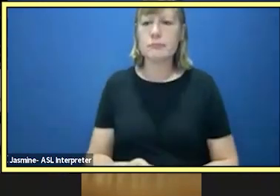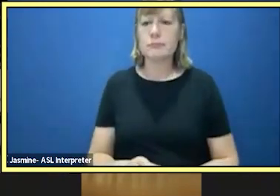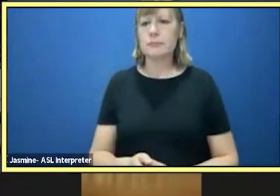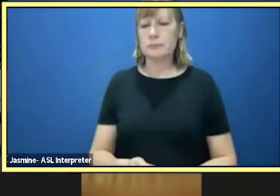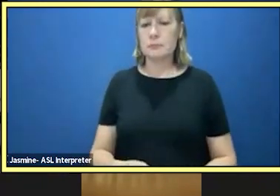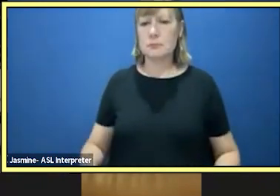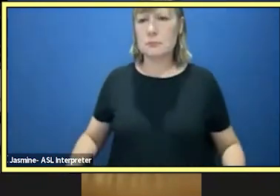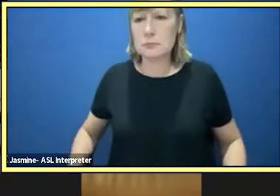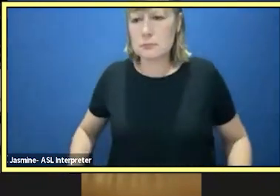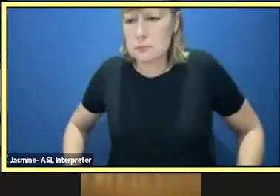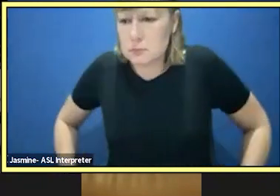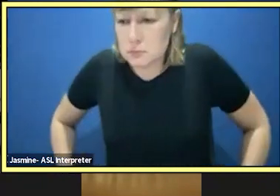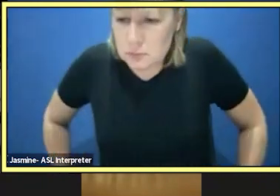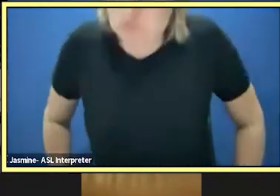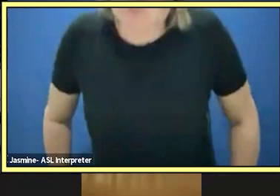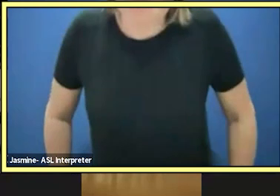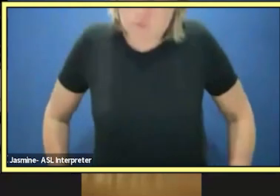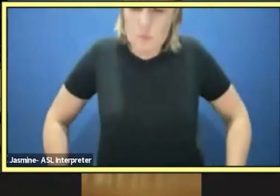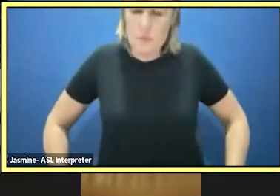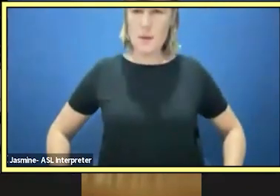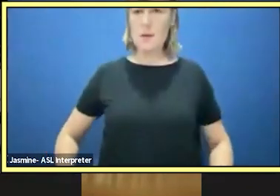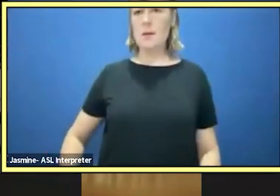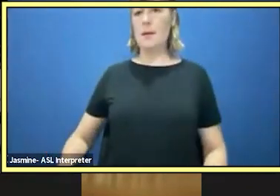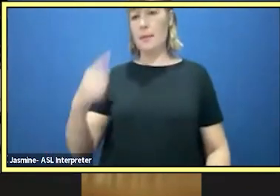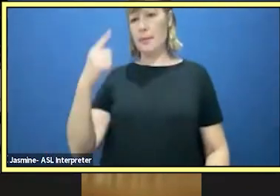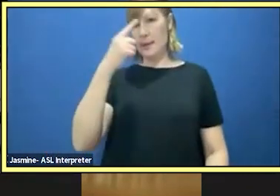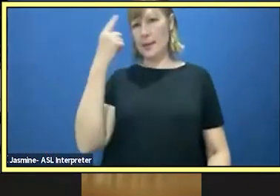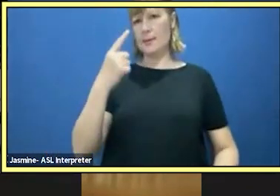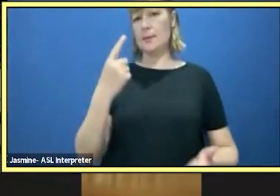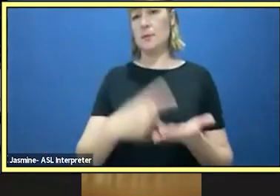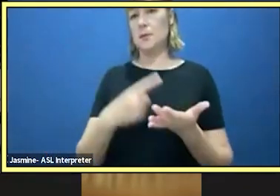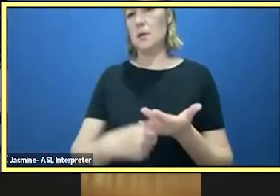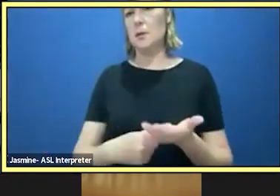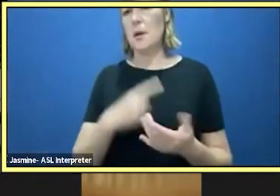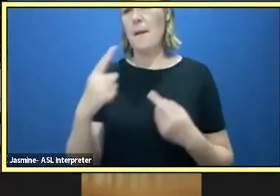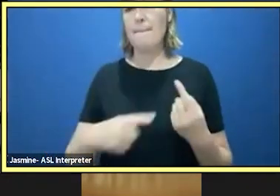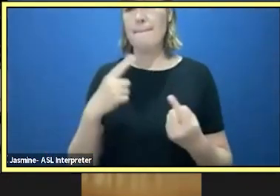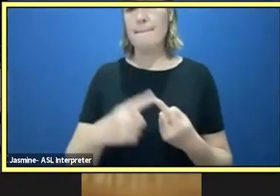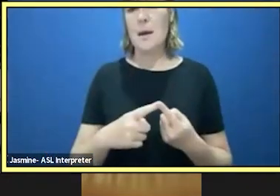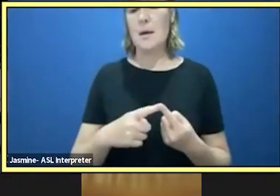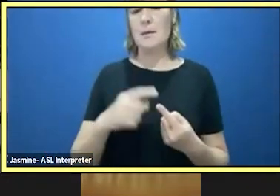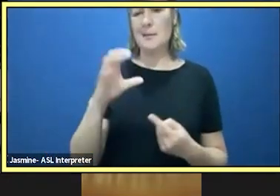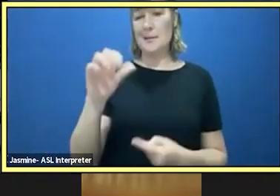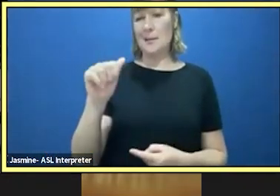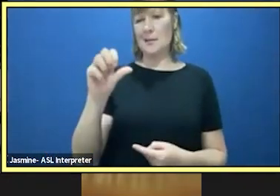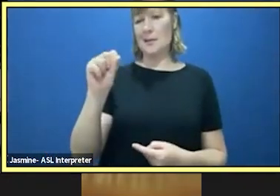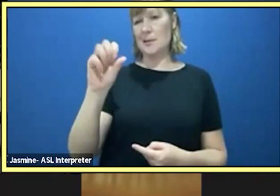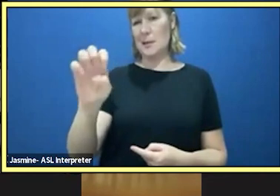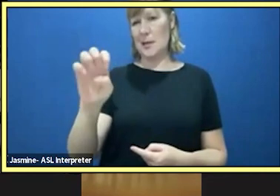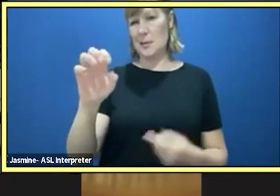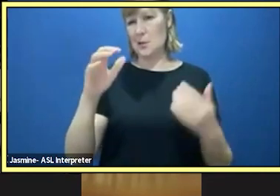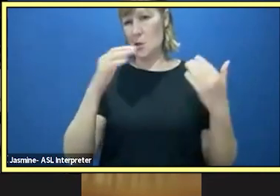think the discussion about the caseloads of 48, that's how we